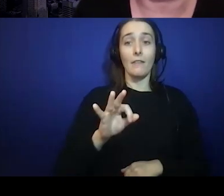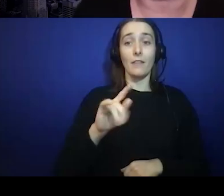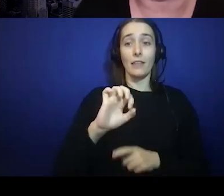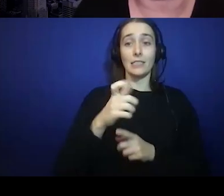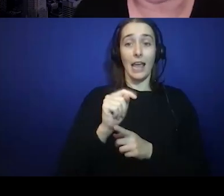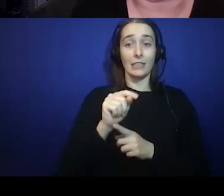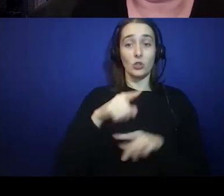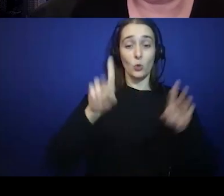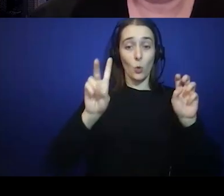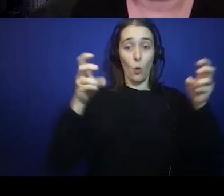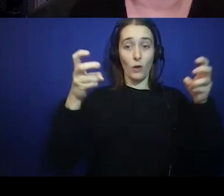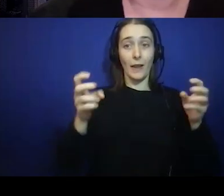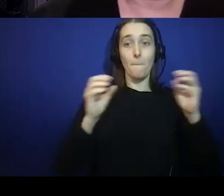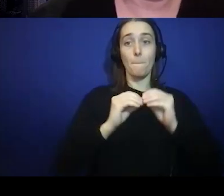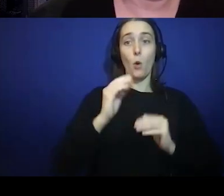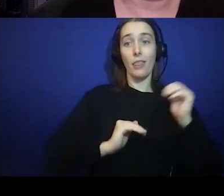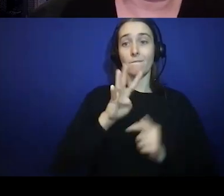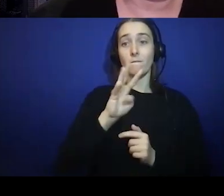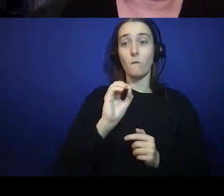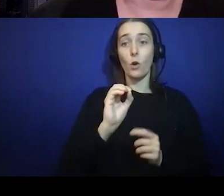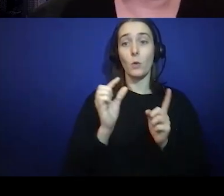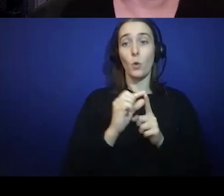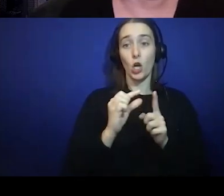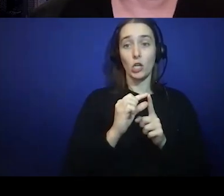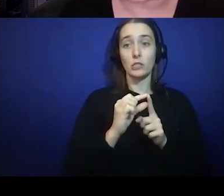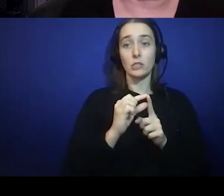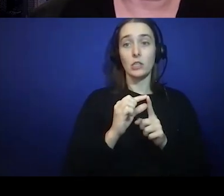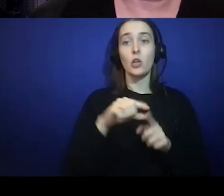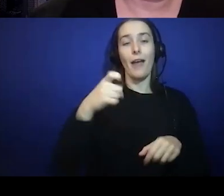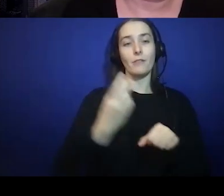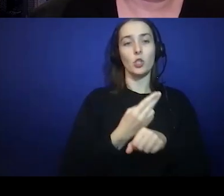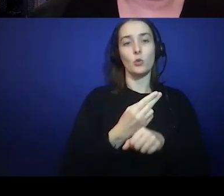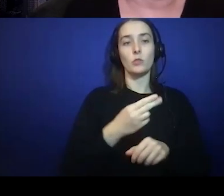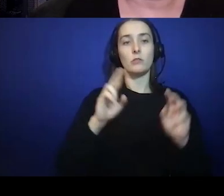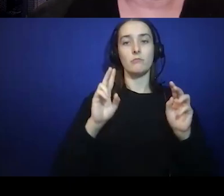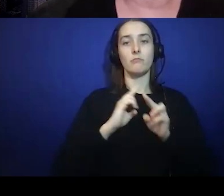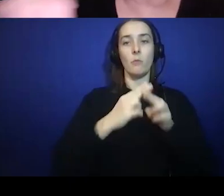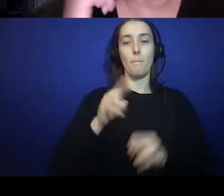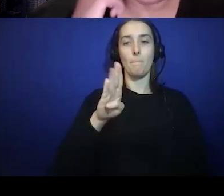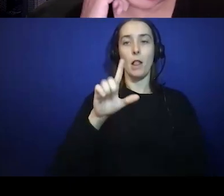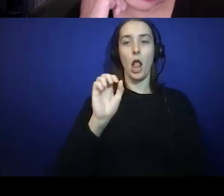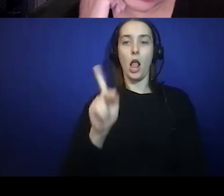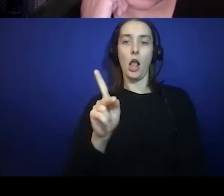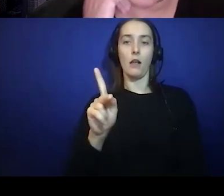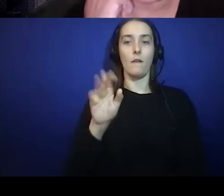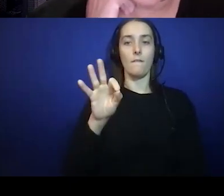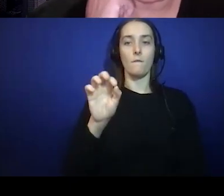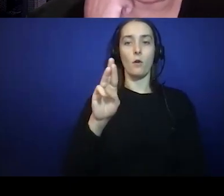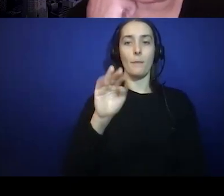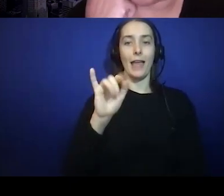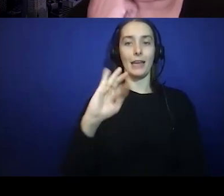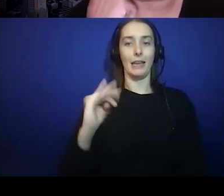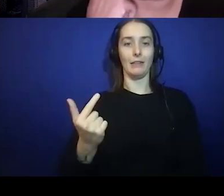40 words or longer, then you need to use block formatting. What you can see on the screen here